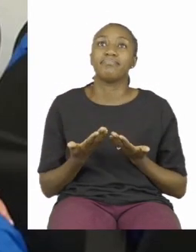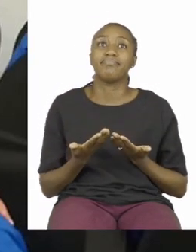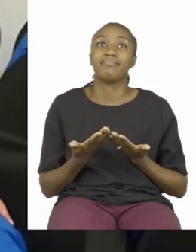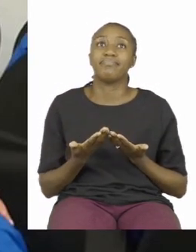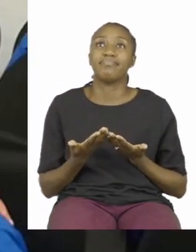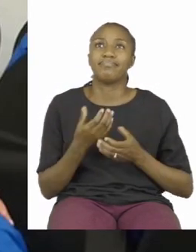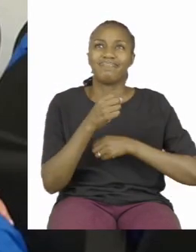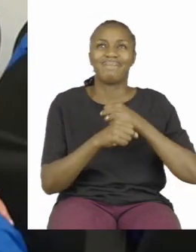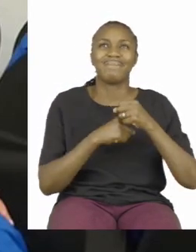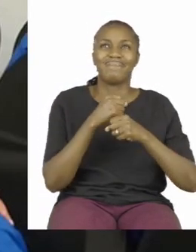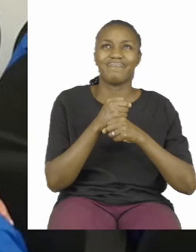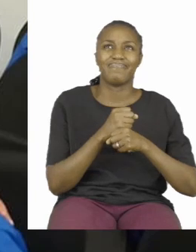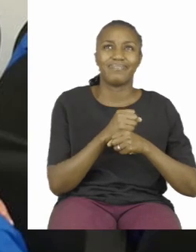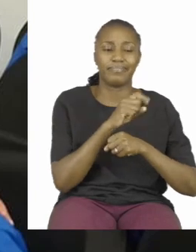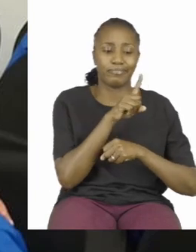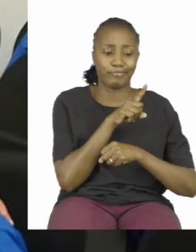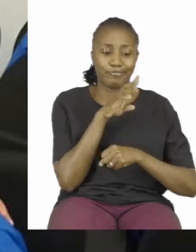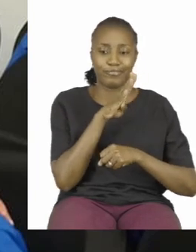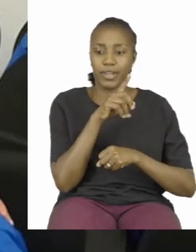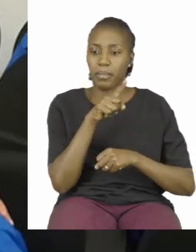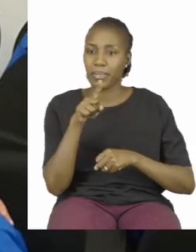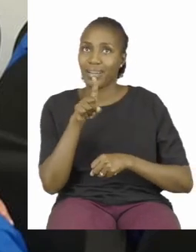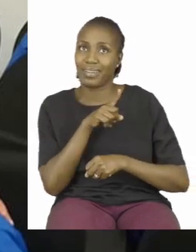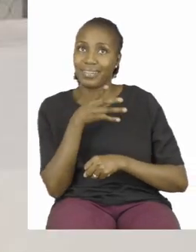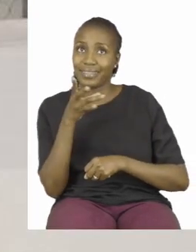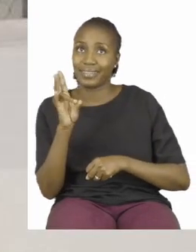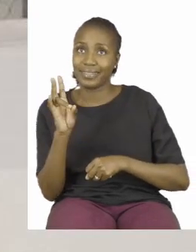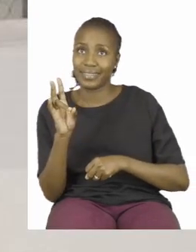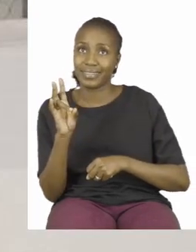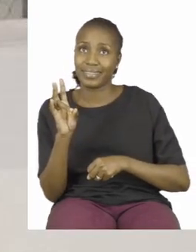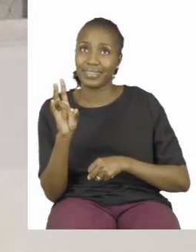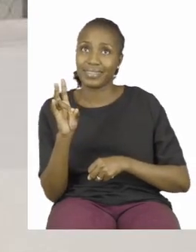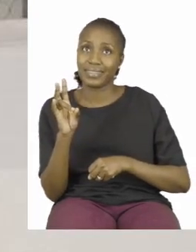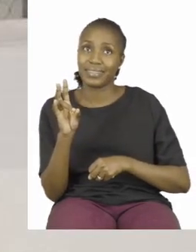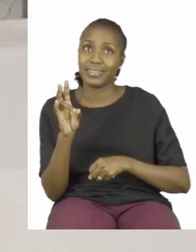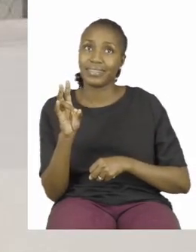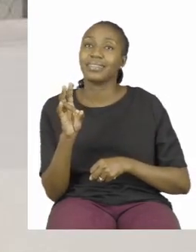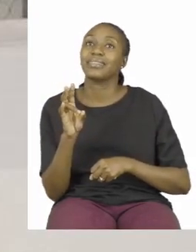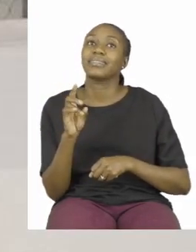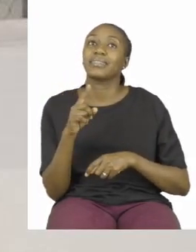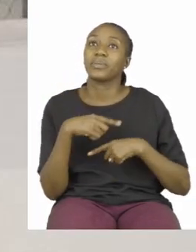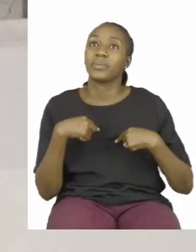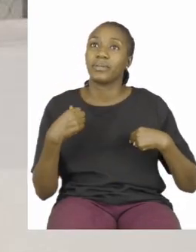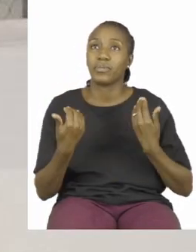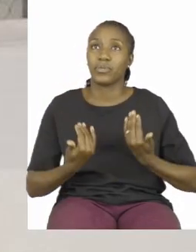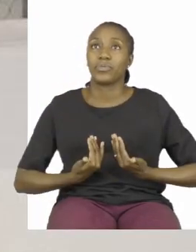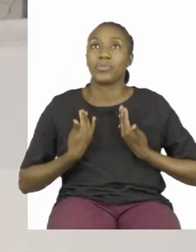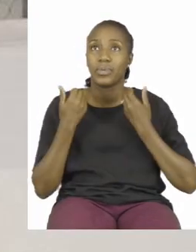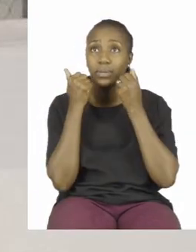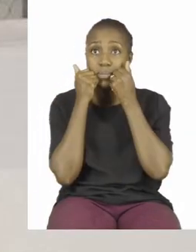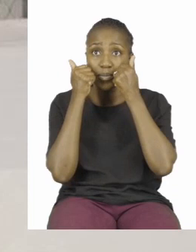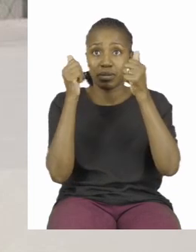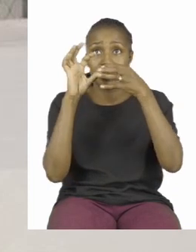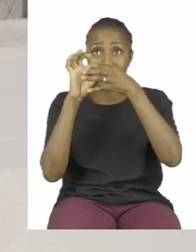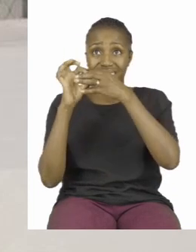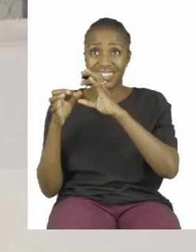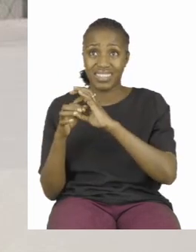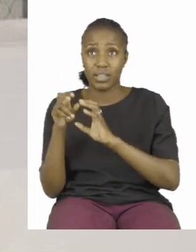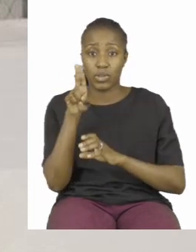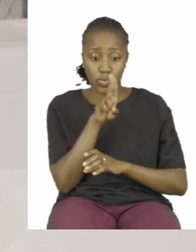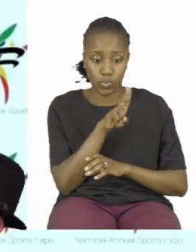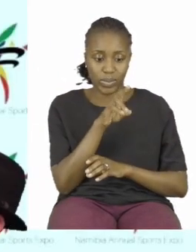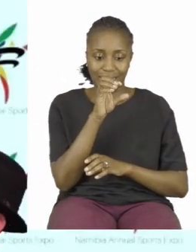Ages ranging from 14 to 17 years old. There is a Youth Olympics, yes, in 2026 in